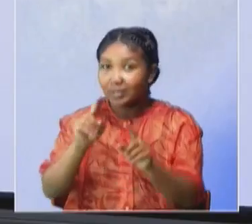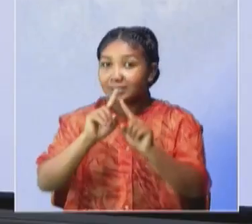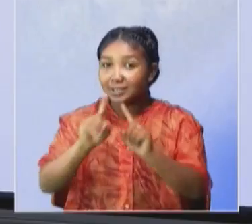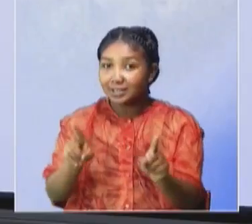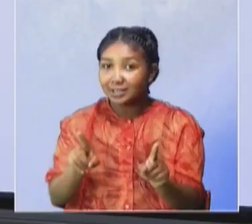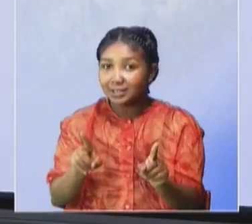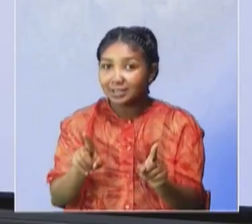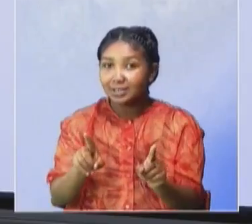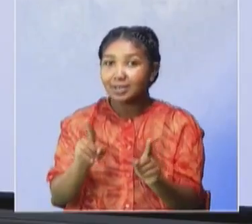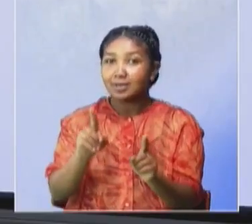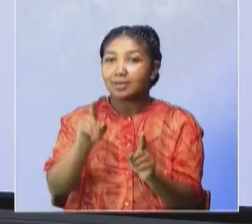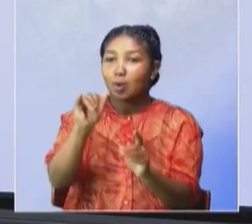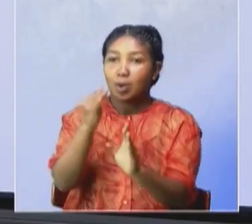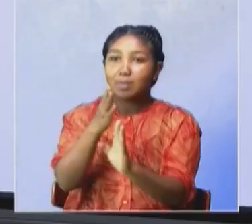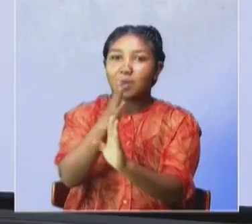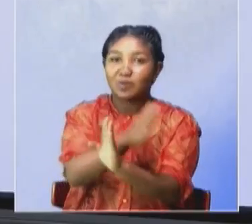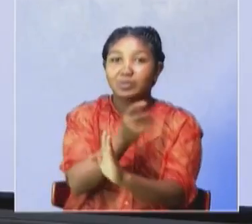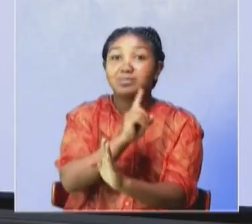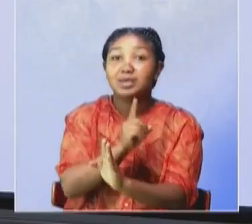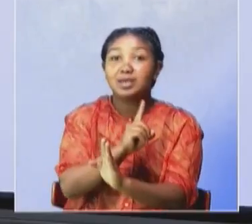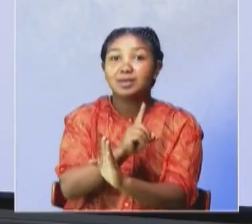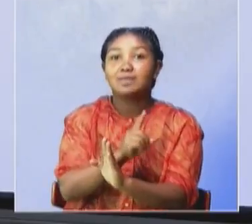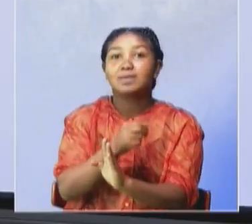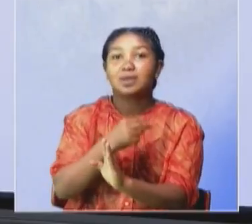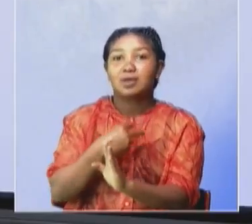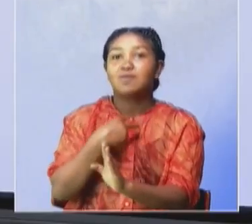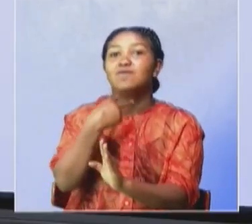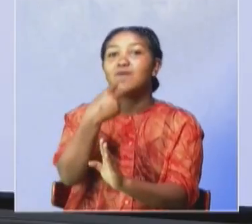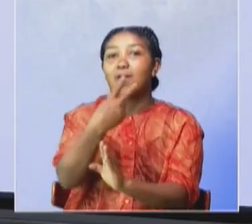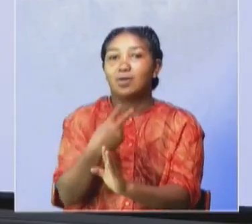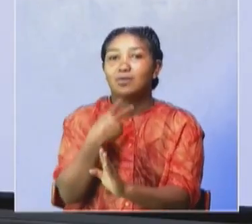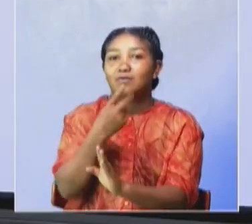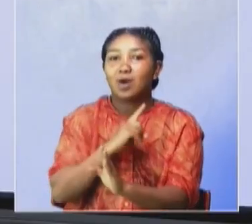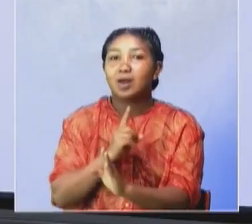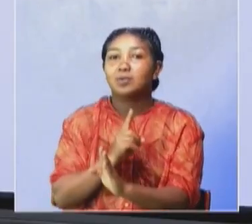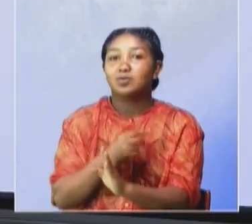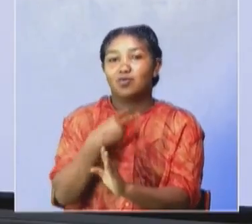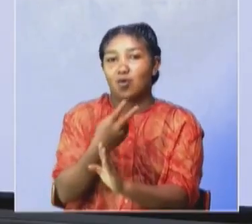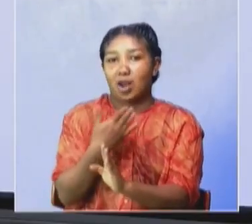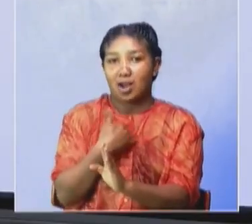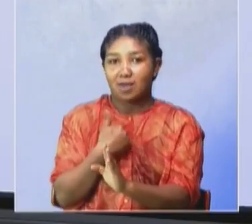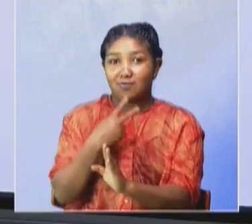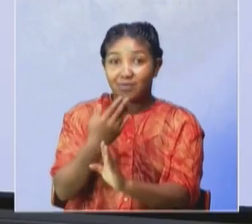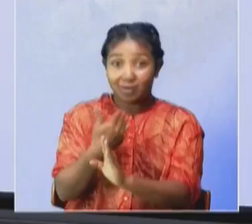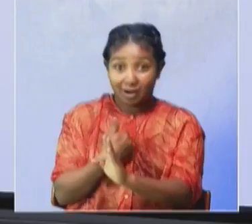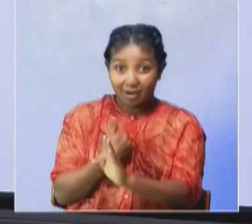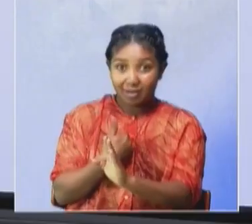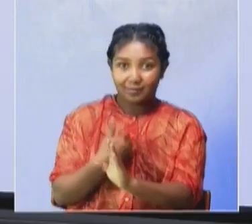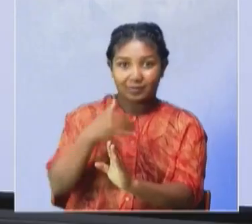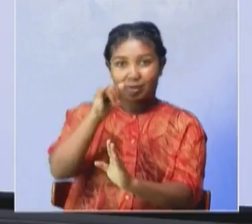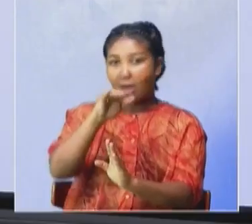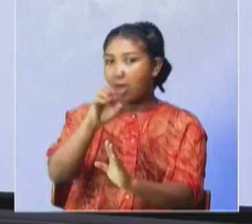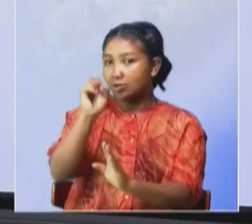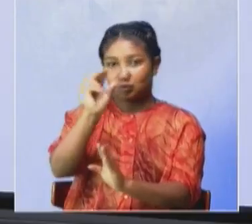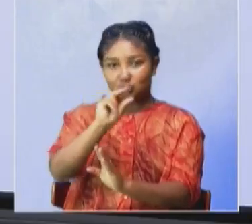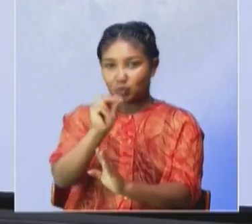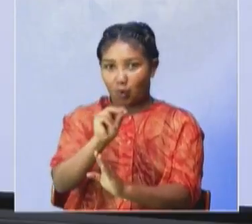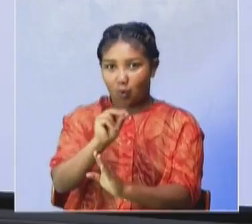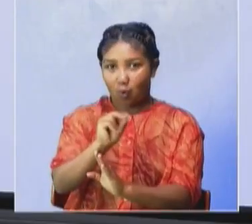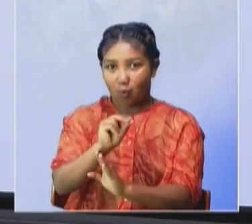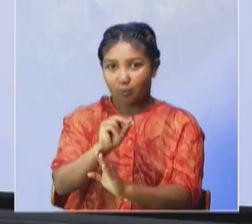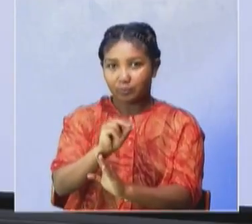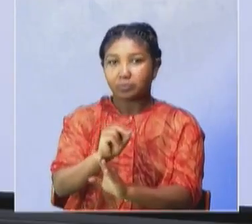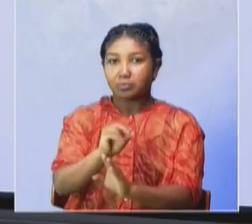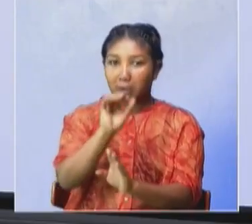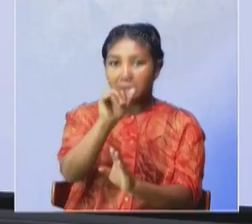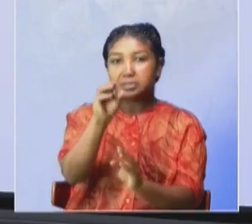but before y there is a vowel letter, so we can't add ies. We